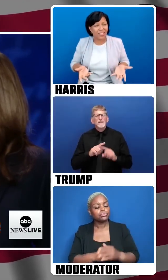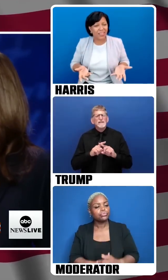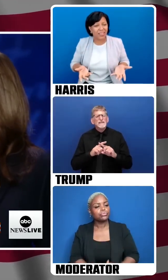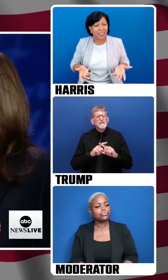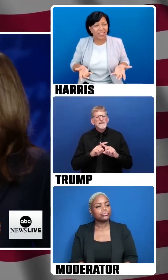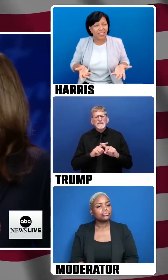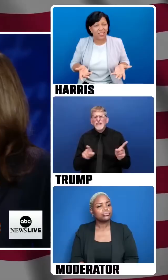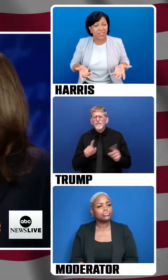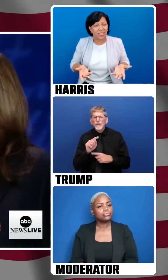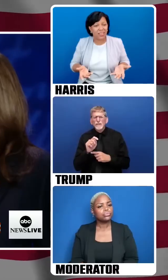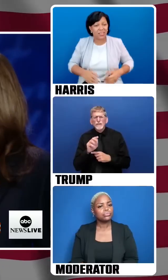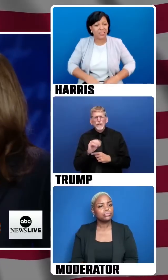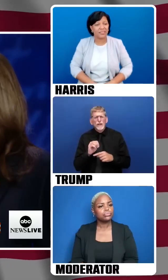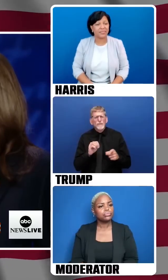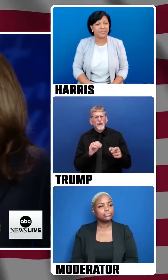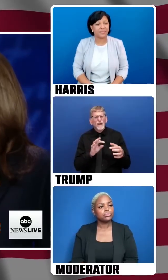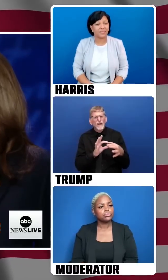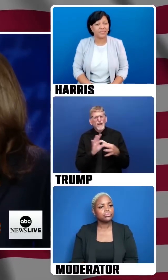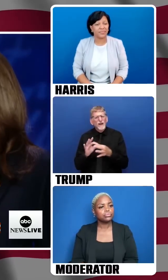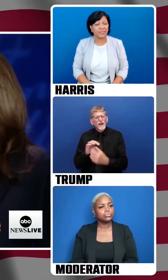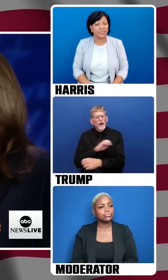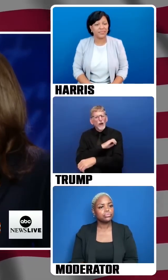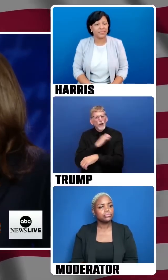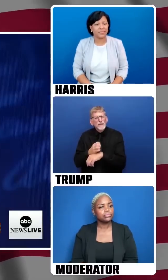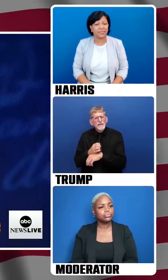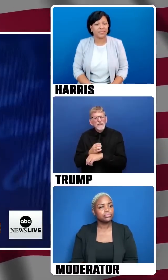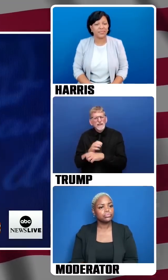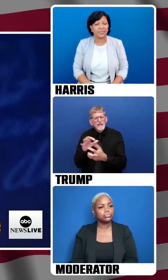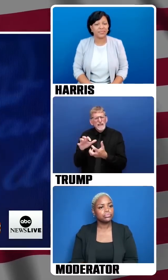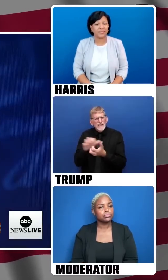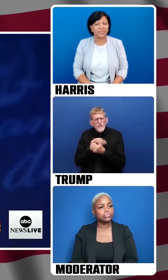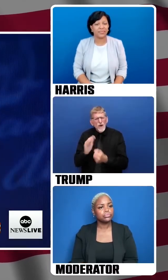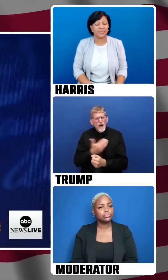to energy because they have destroyed our energy business. That was where